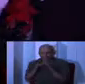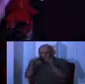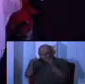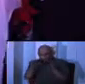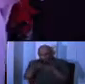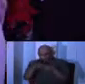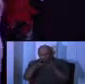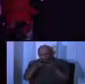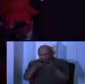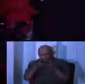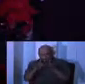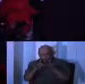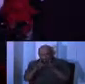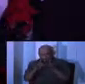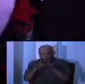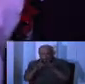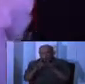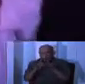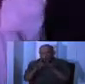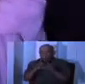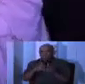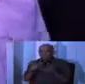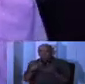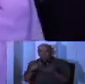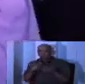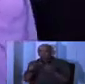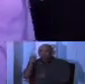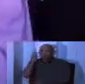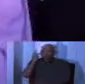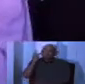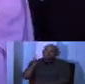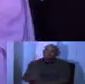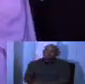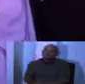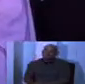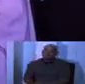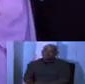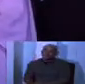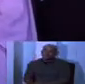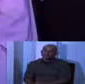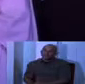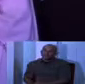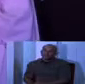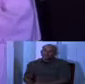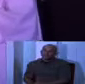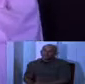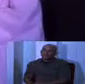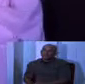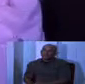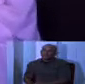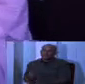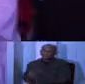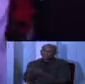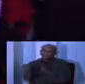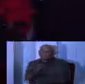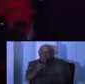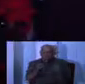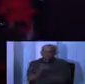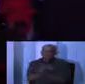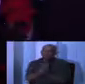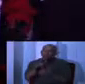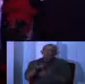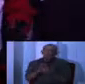Some would say I've already been there, but not this evening. May that scandalous love of